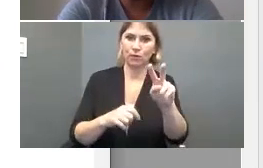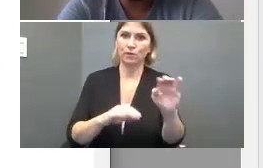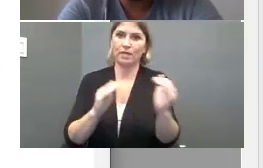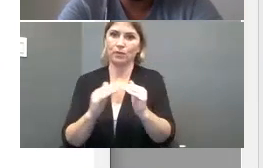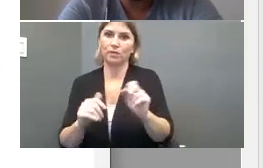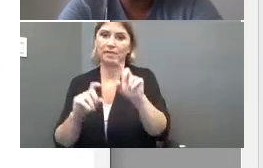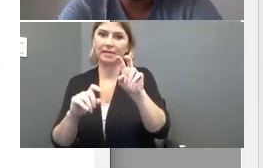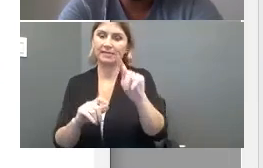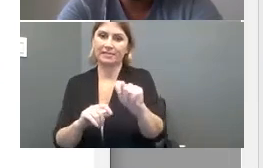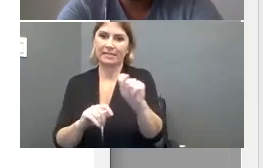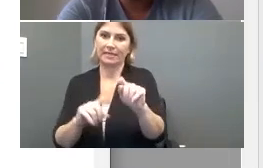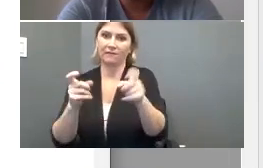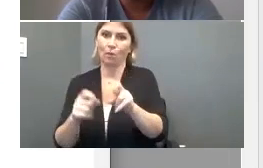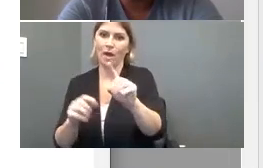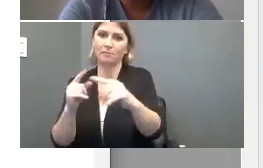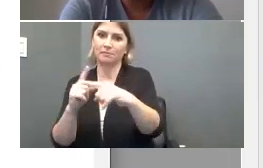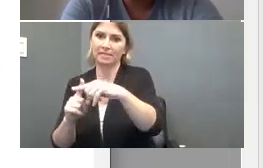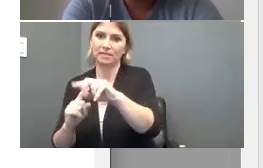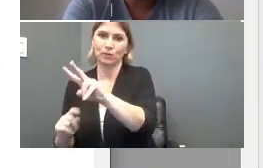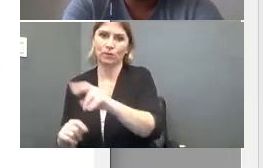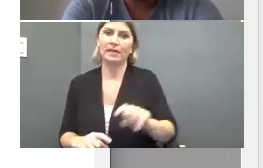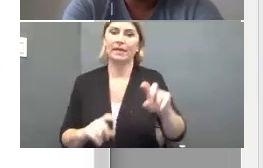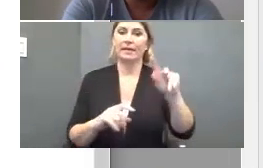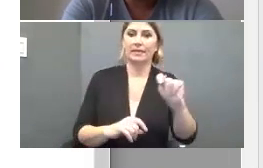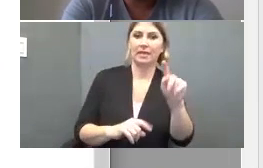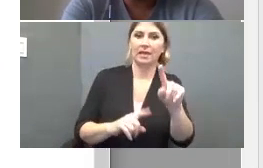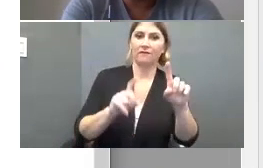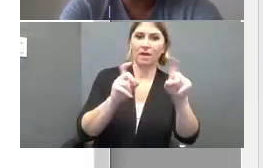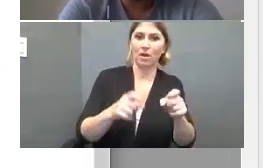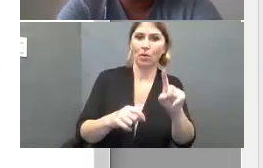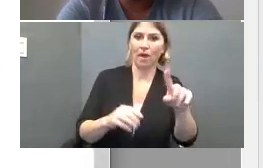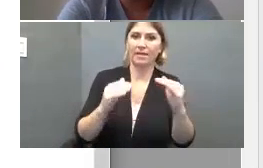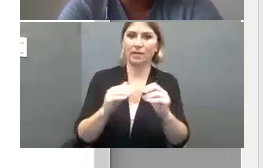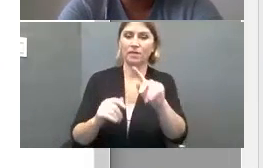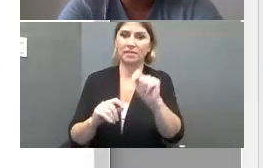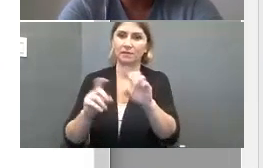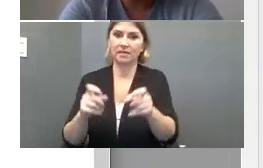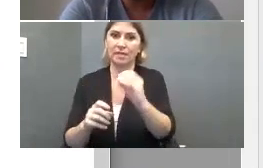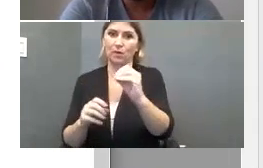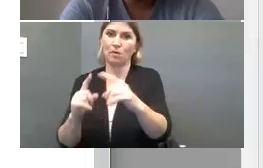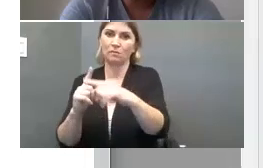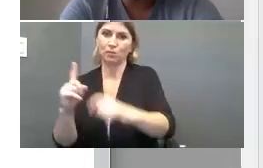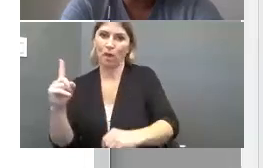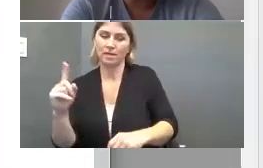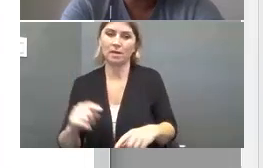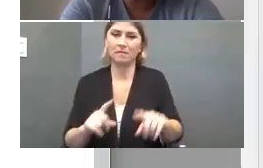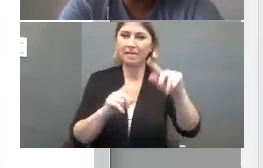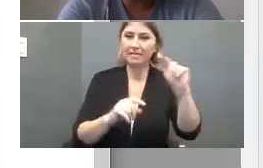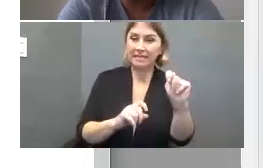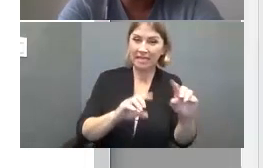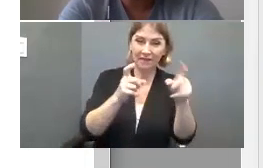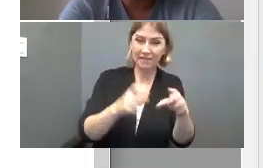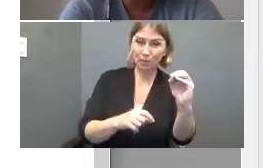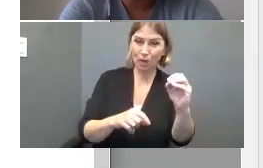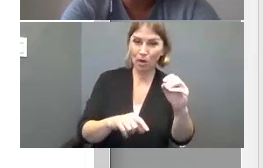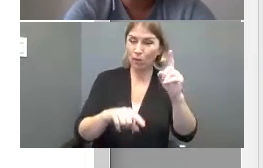1 equals T of 0 plus 1. But what is T of 0? We can't just say T